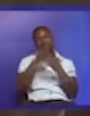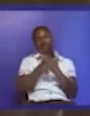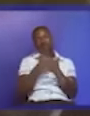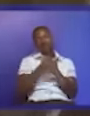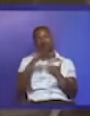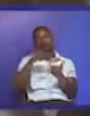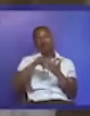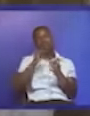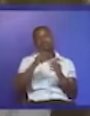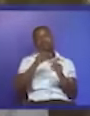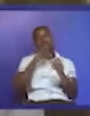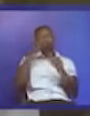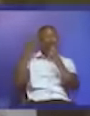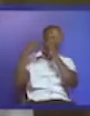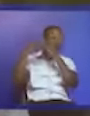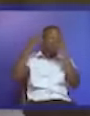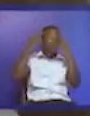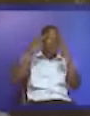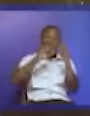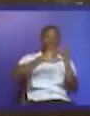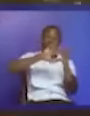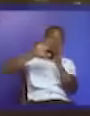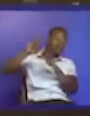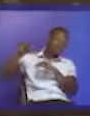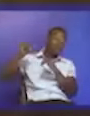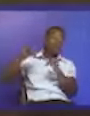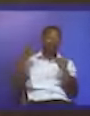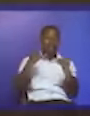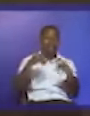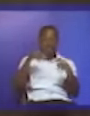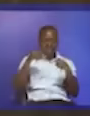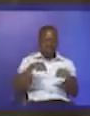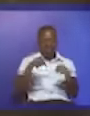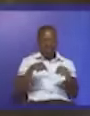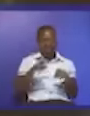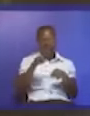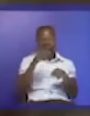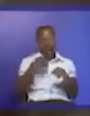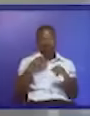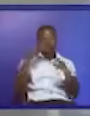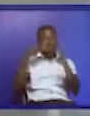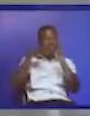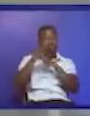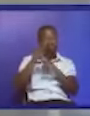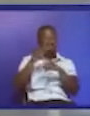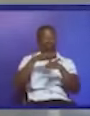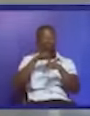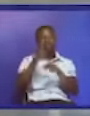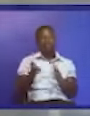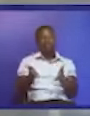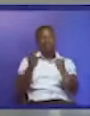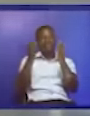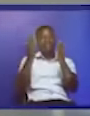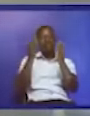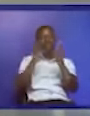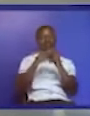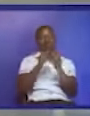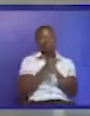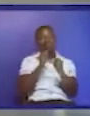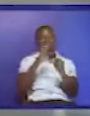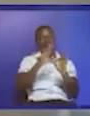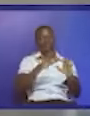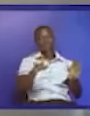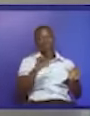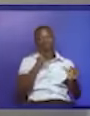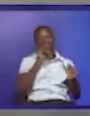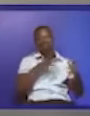may have wasted in laxity. Tonight, hear a prophetic clarion call. Arise for the sake of your children. Don't